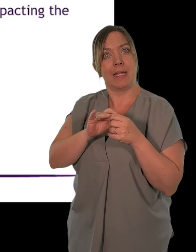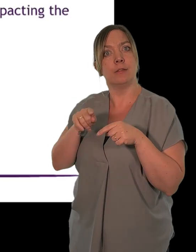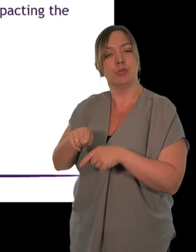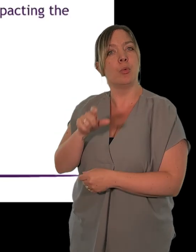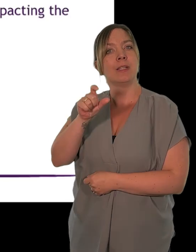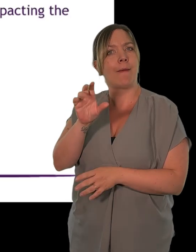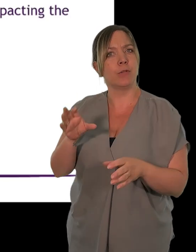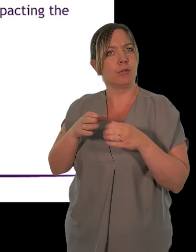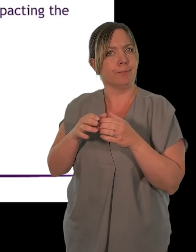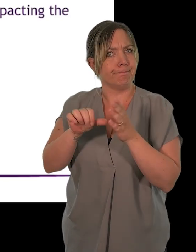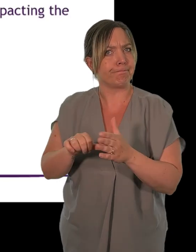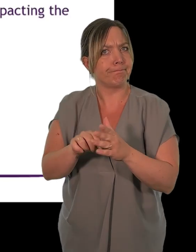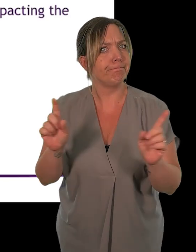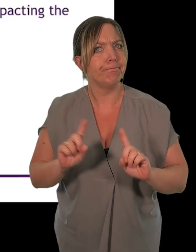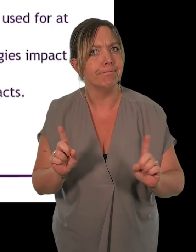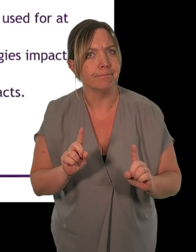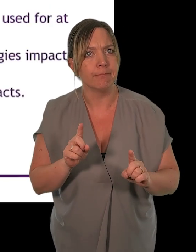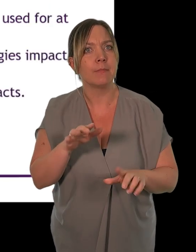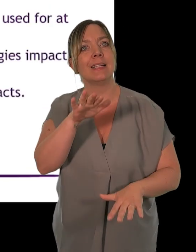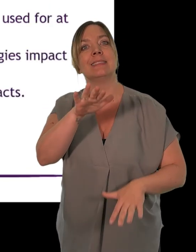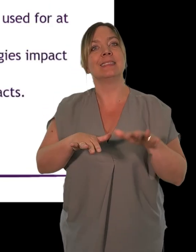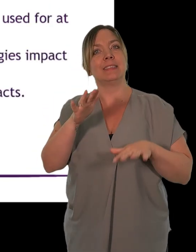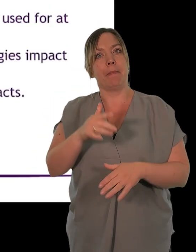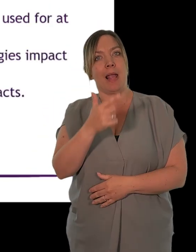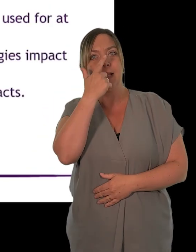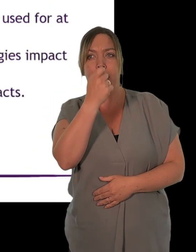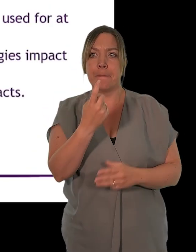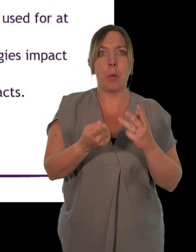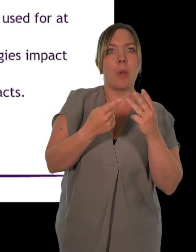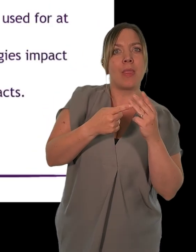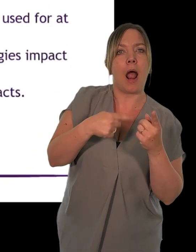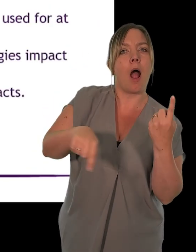choose to include in your answer.